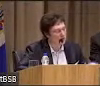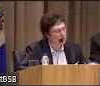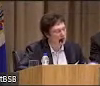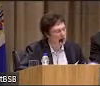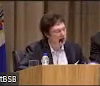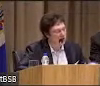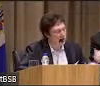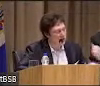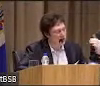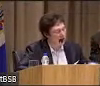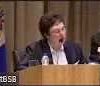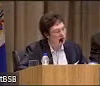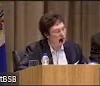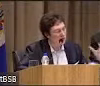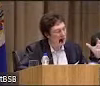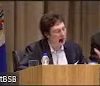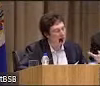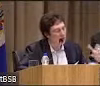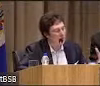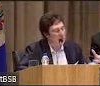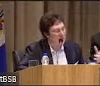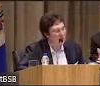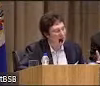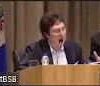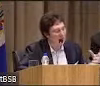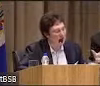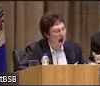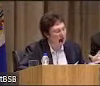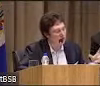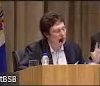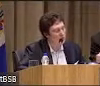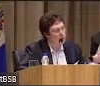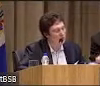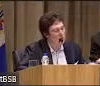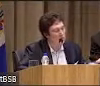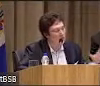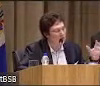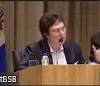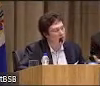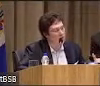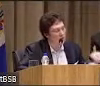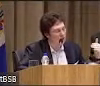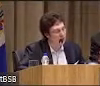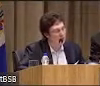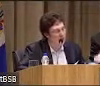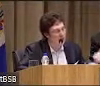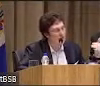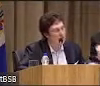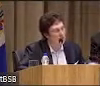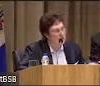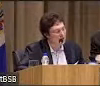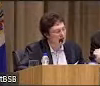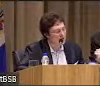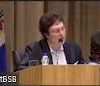the hospitals, and in the first step where we had